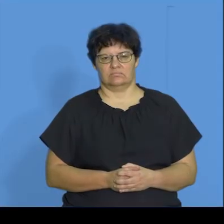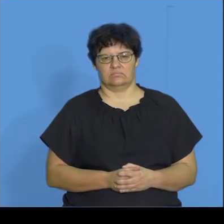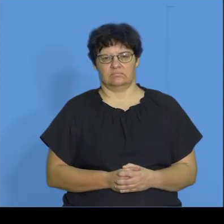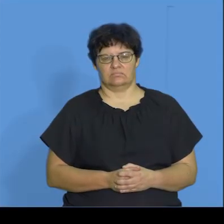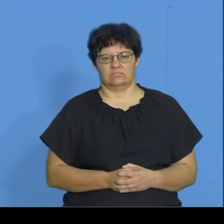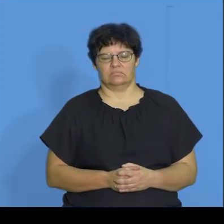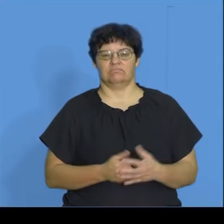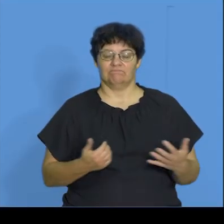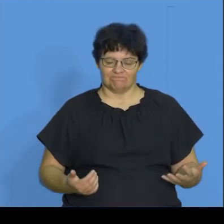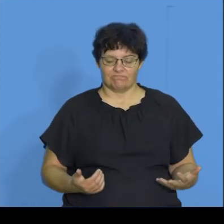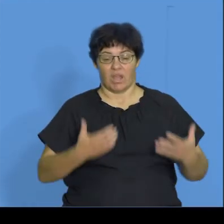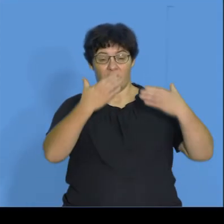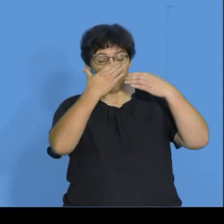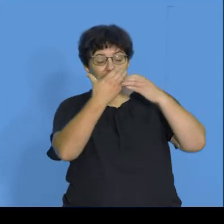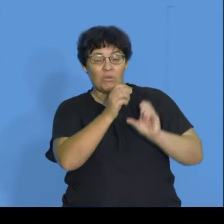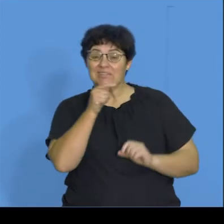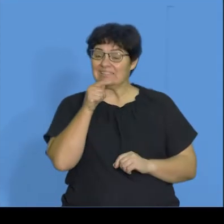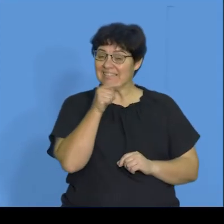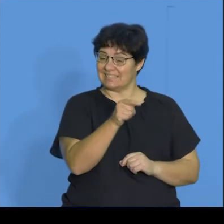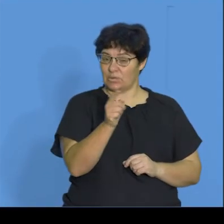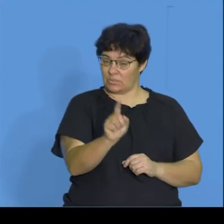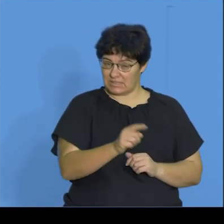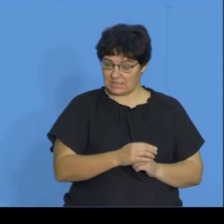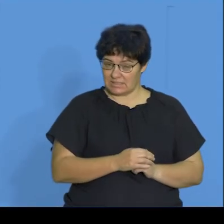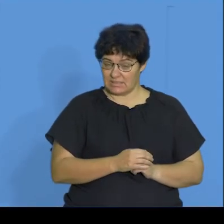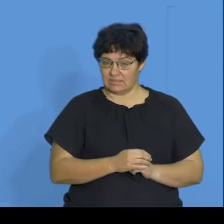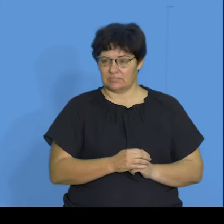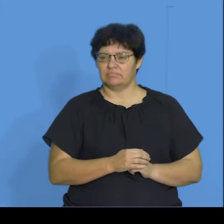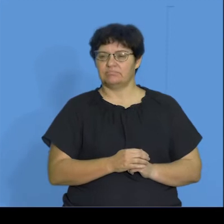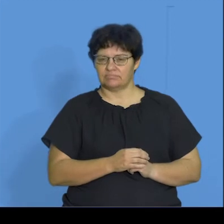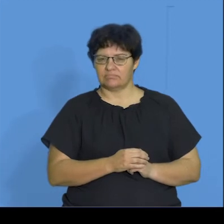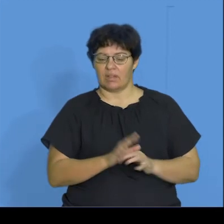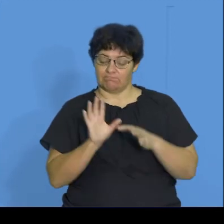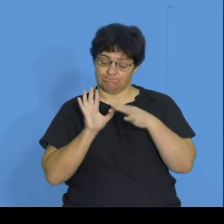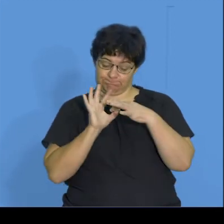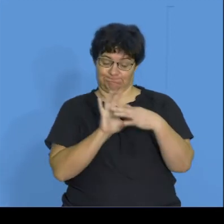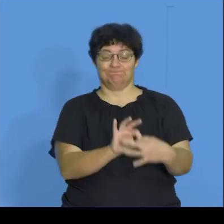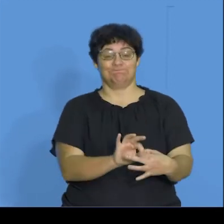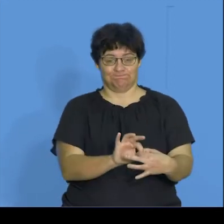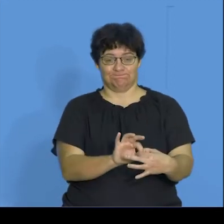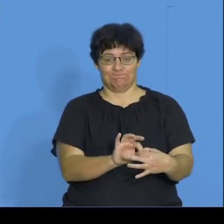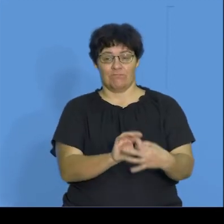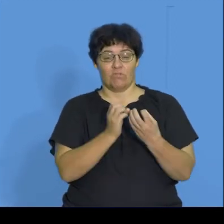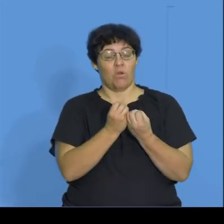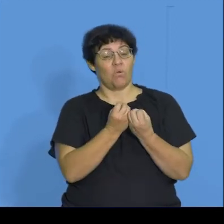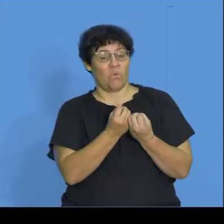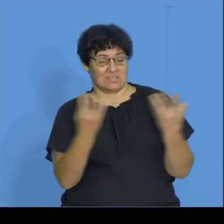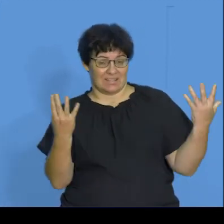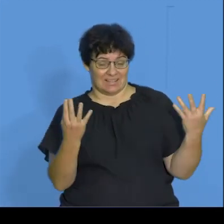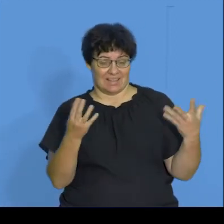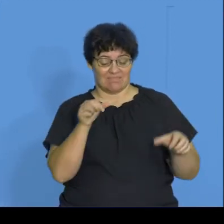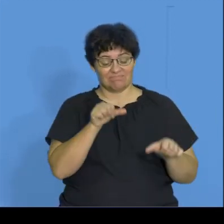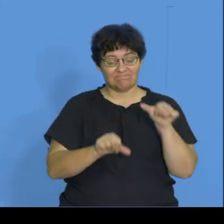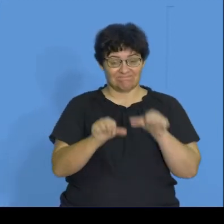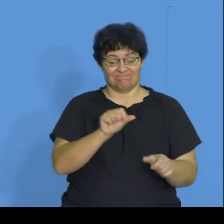now let's focus our attention on something that's very relevant in as far as quantitative aspects of chemical change,